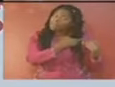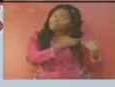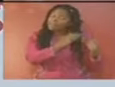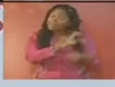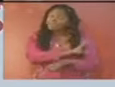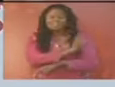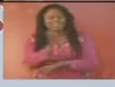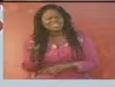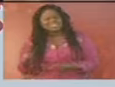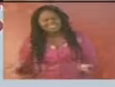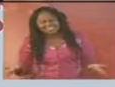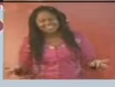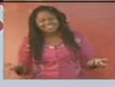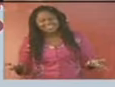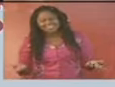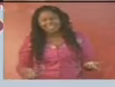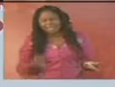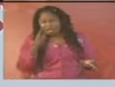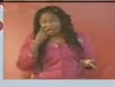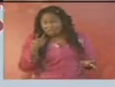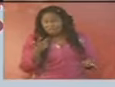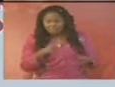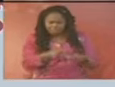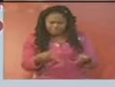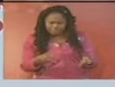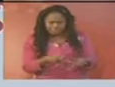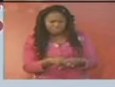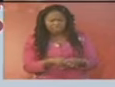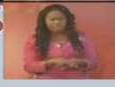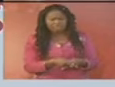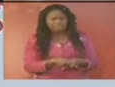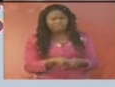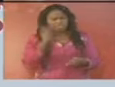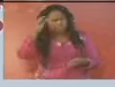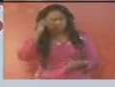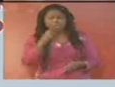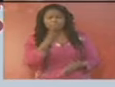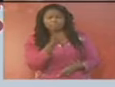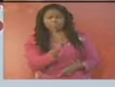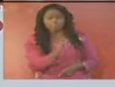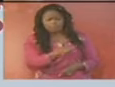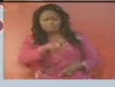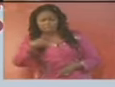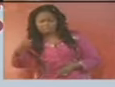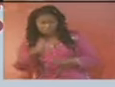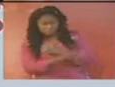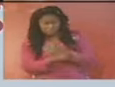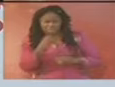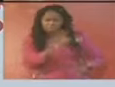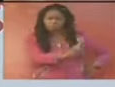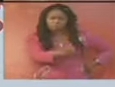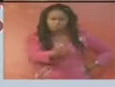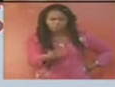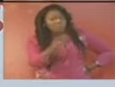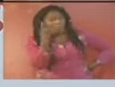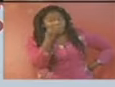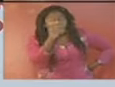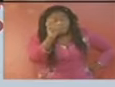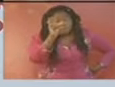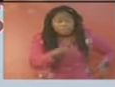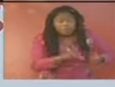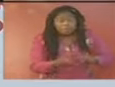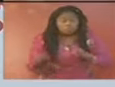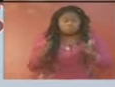telling people you could only have 6 people in your homes. We don't want to do that. All we are